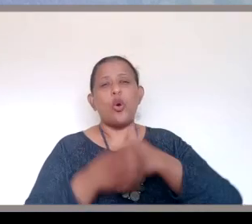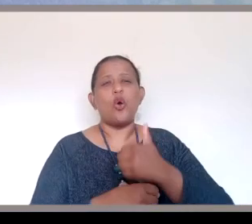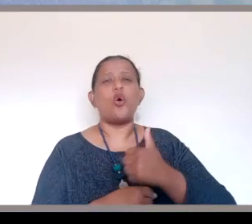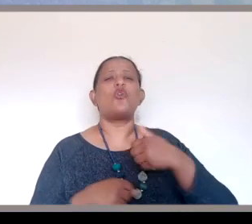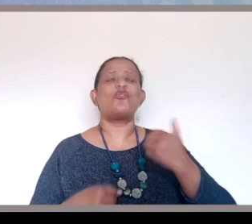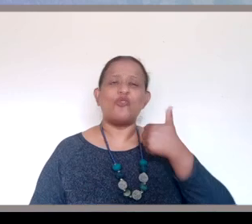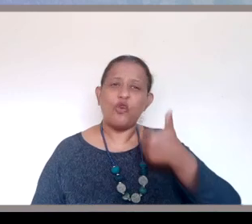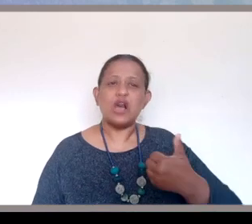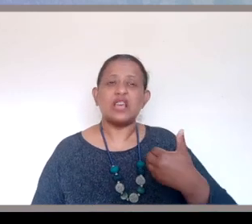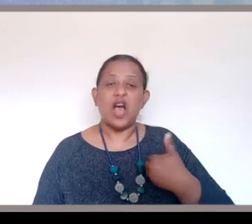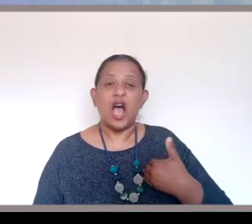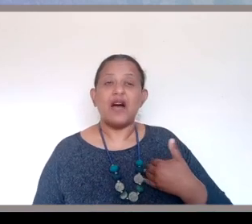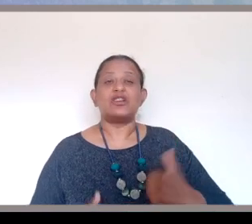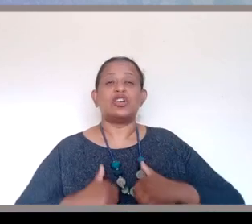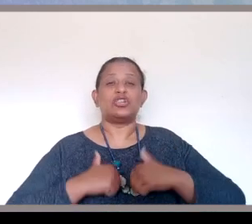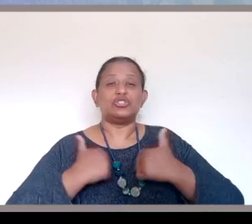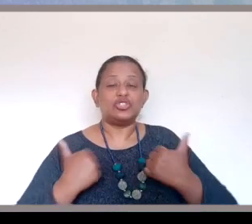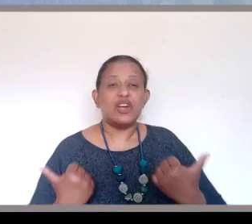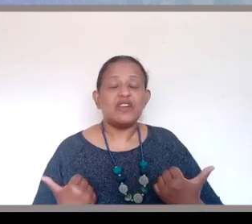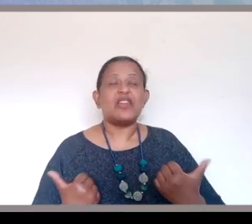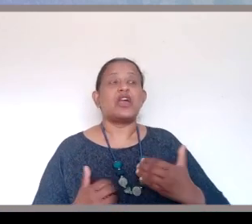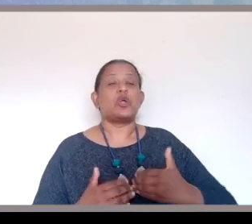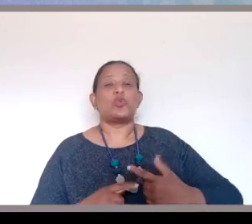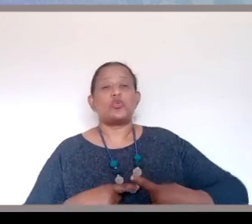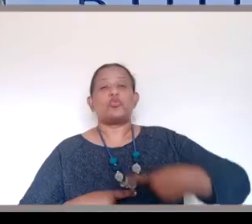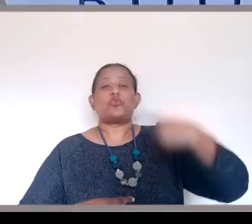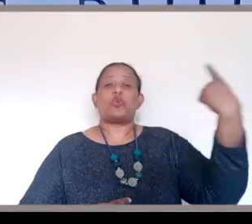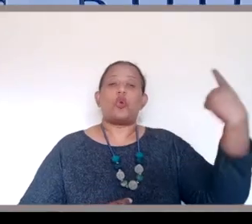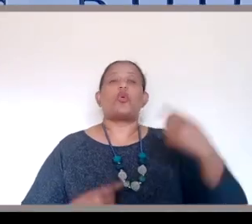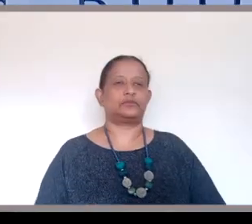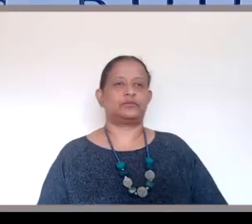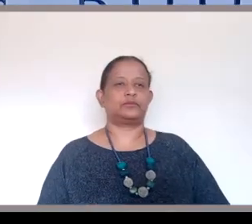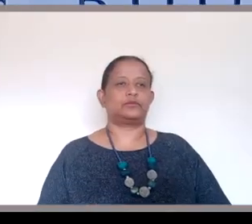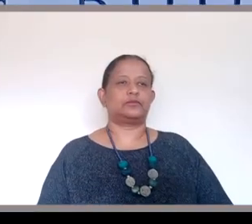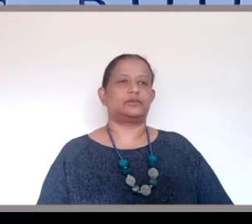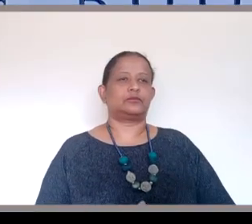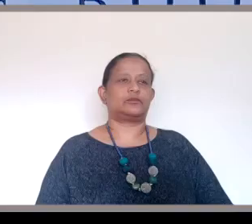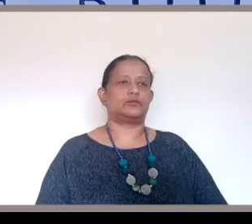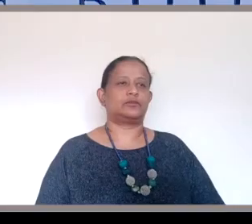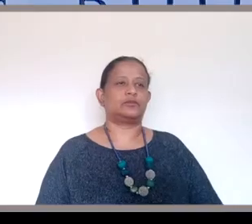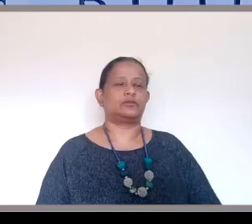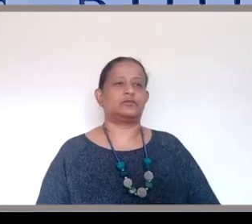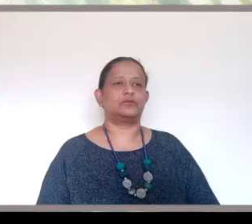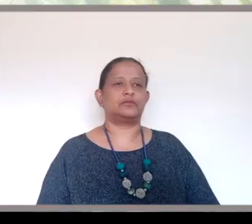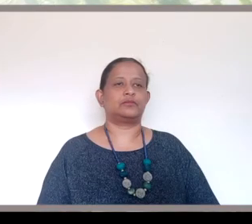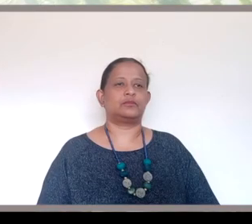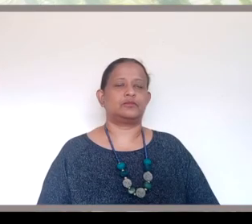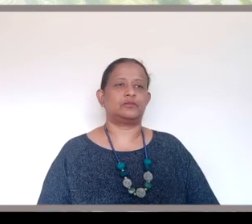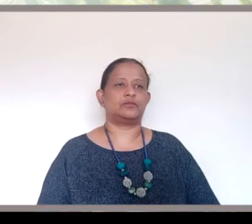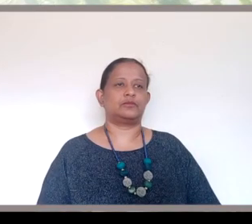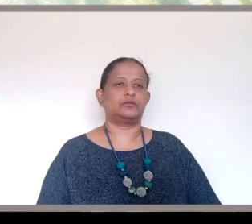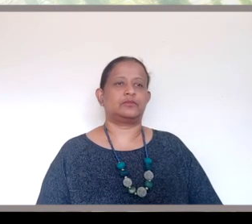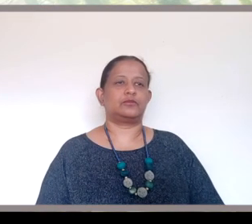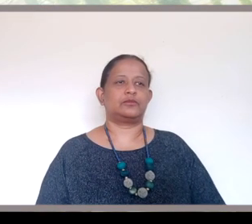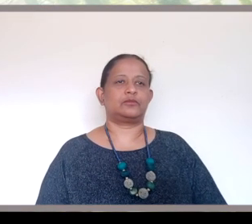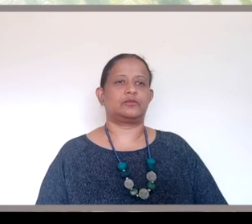the Holy Spirit increase. In Jesus' name, amen. Today I want us to look at what I am calling